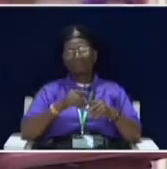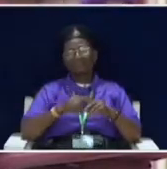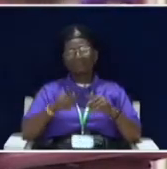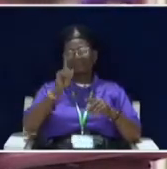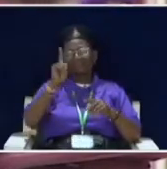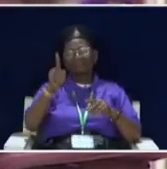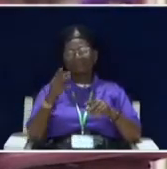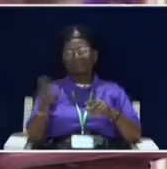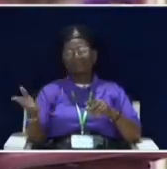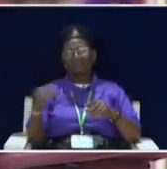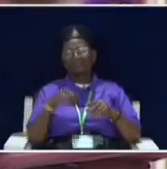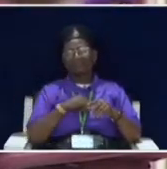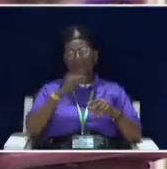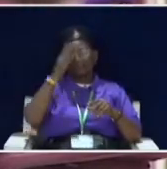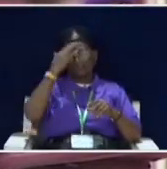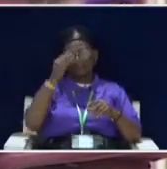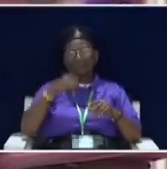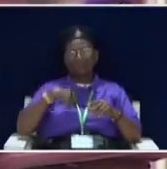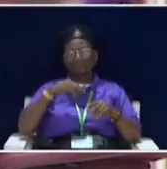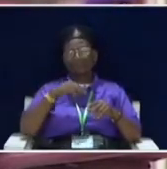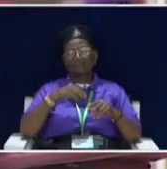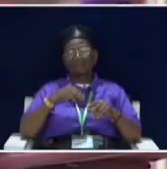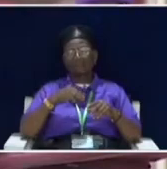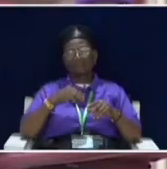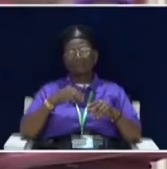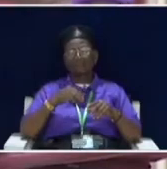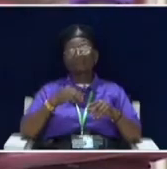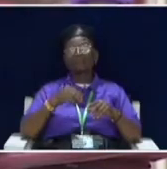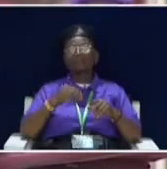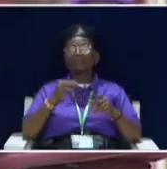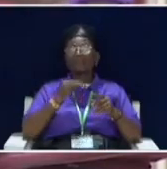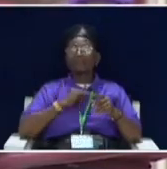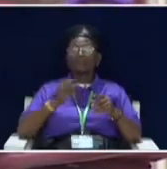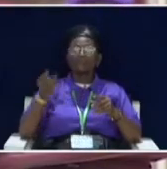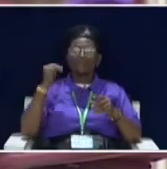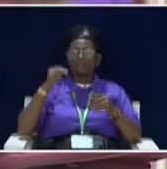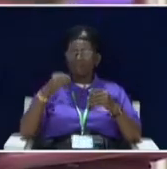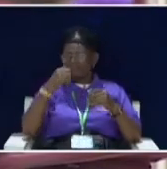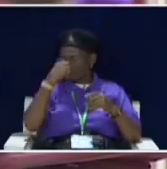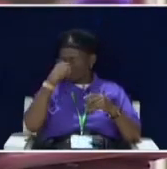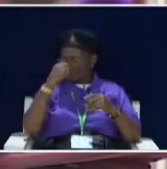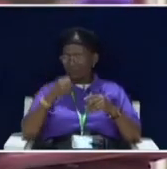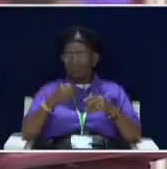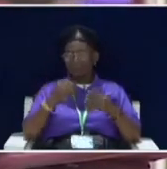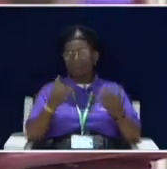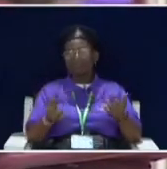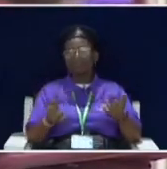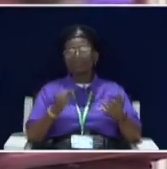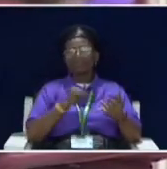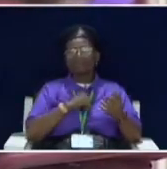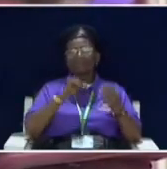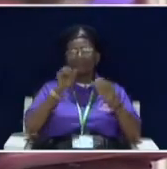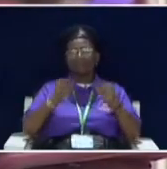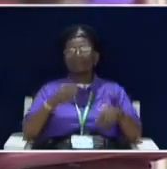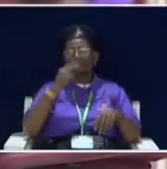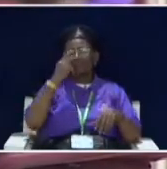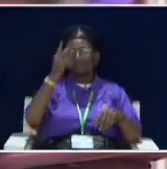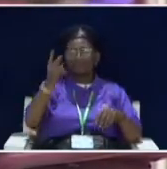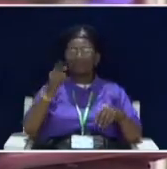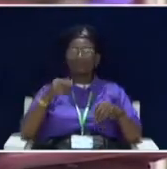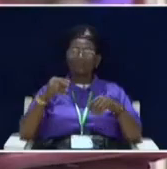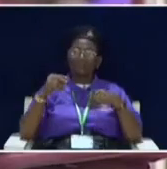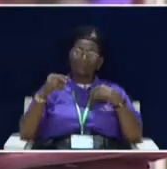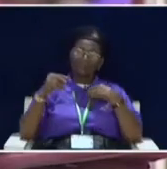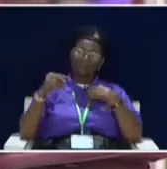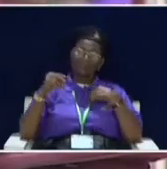know. Ṣùgbọ́n kan ni mo mọ̀. Whereas I was blind. Nígbà kan rí mo ti jẹ́ afọ́jú. Now I see. Nísinsìnyí